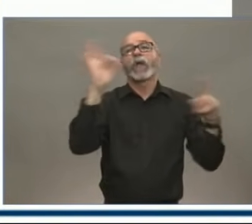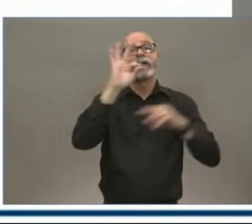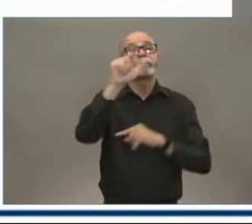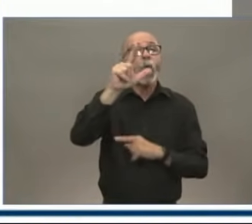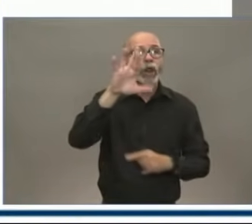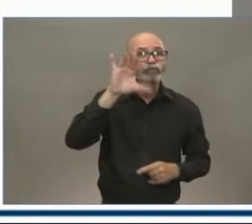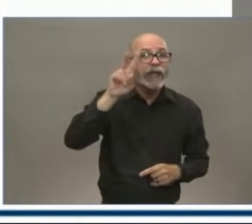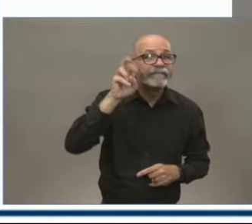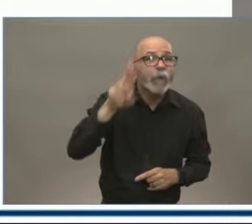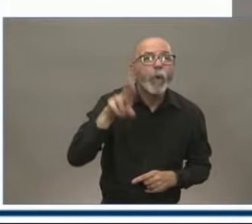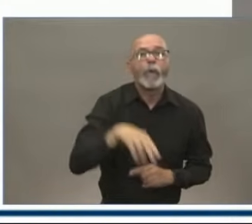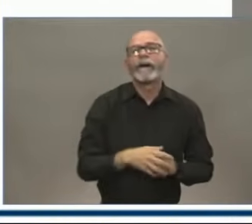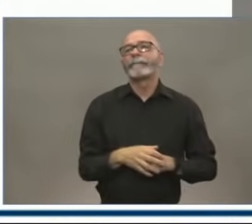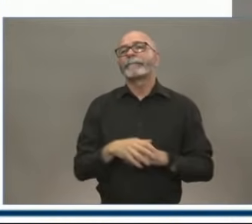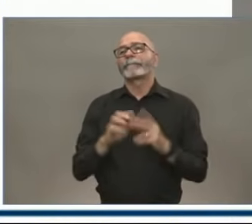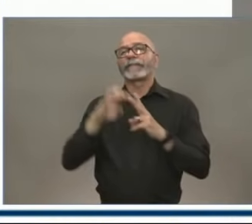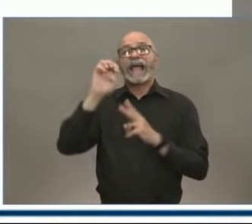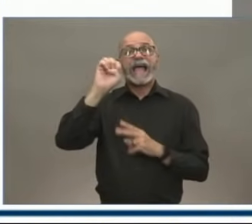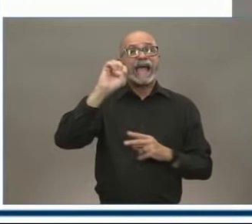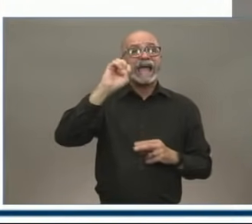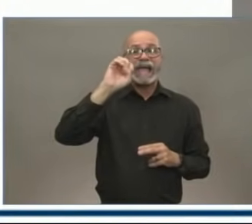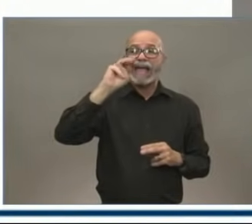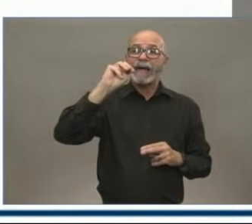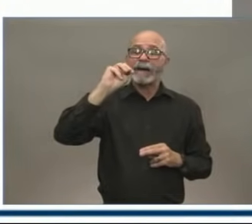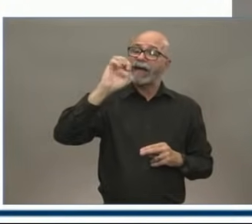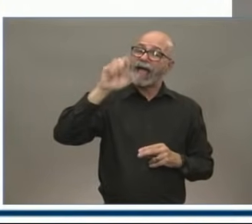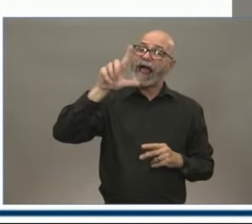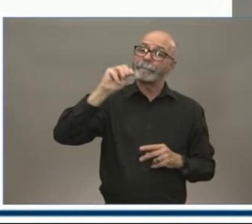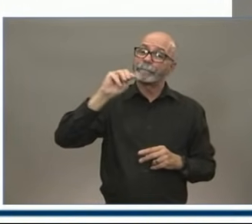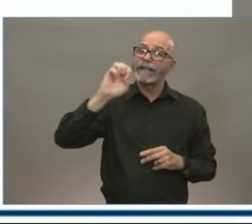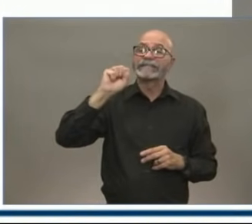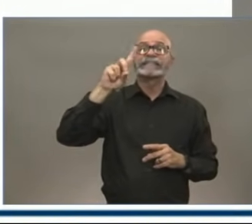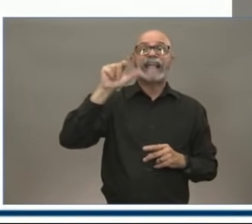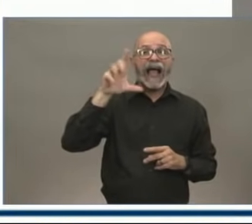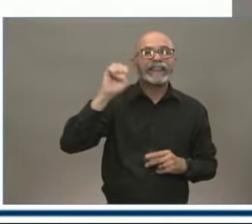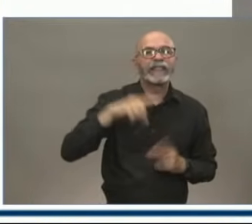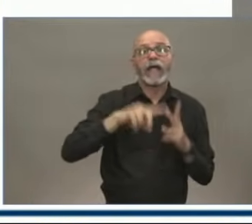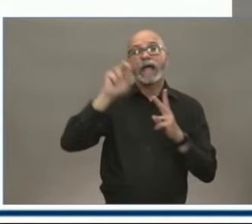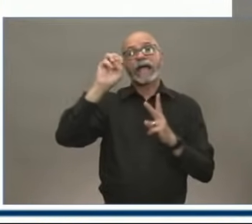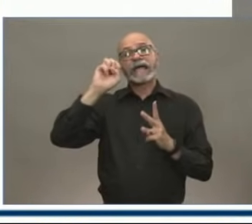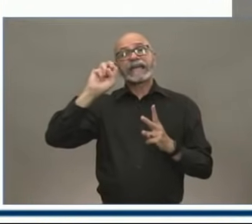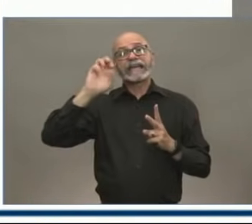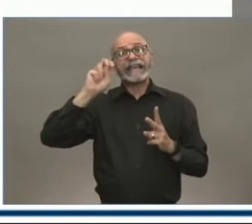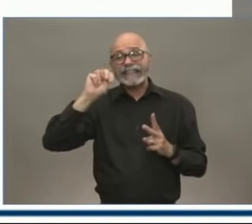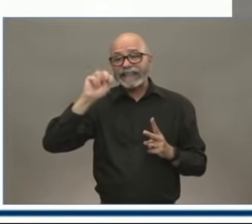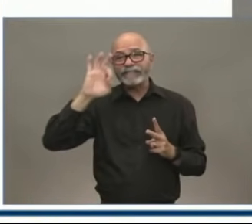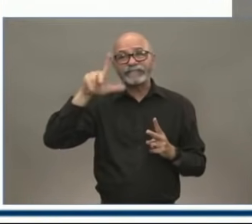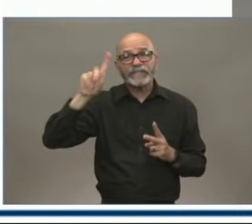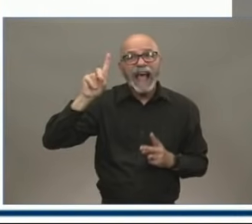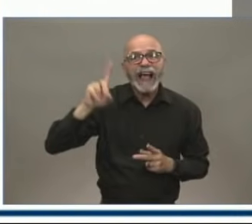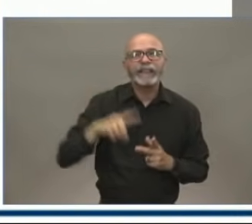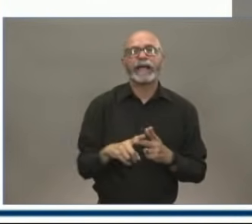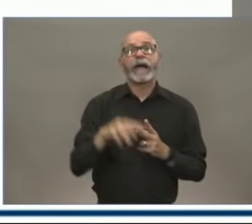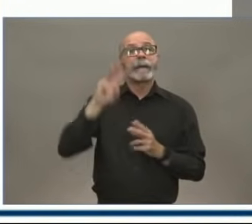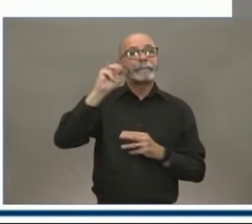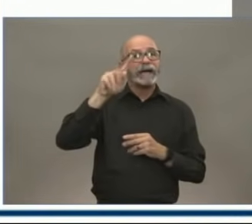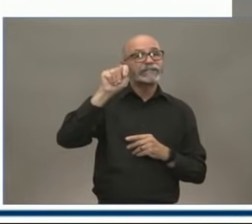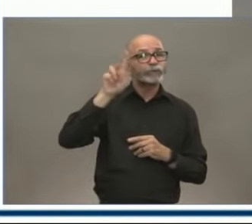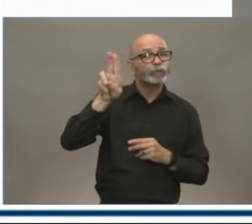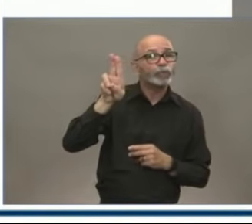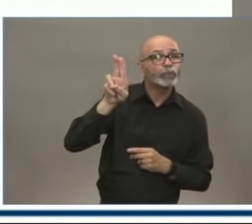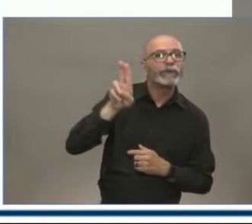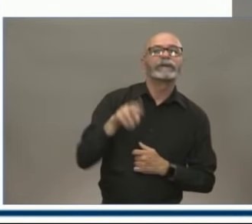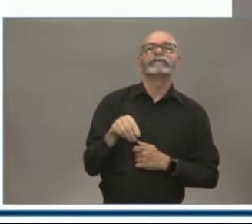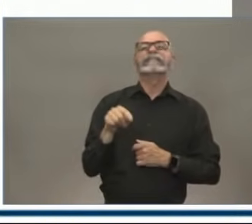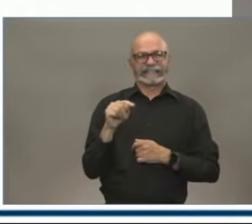Elmsdale, and over to Mount Uniacke. This is where our virus activity is focused right now, and we want to keep it that way. We know that